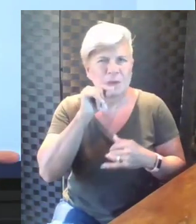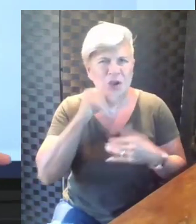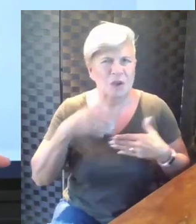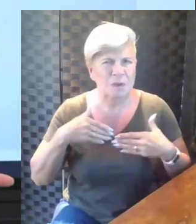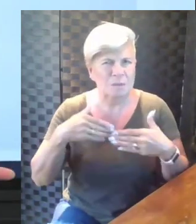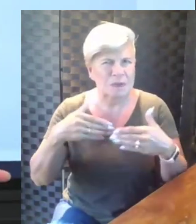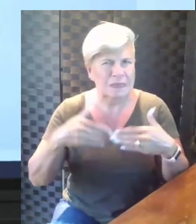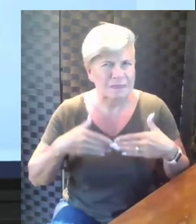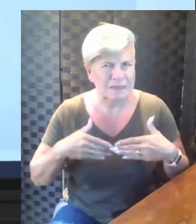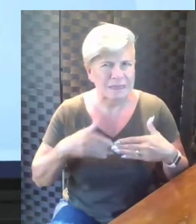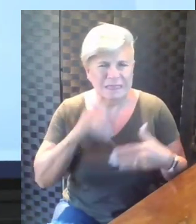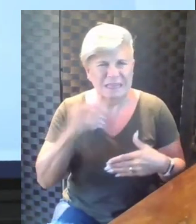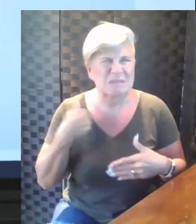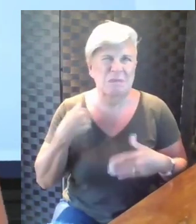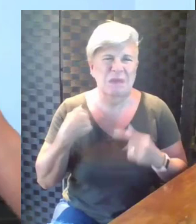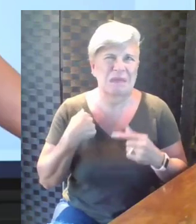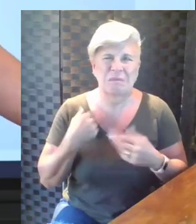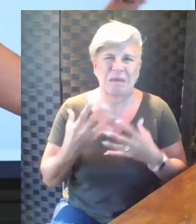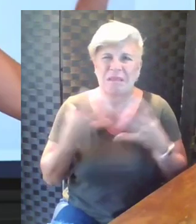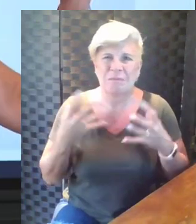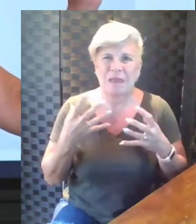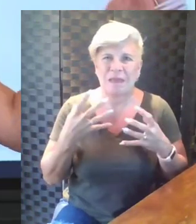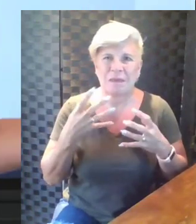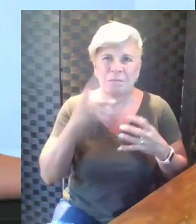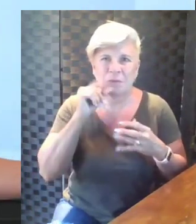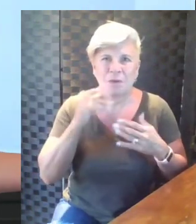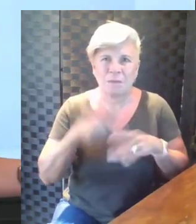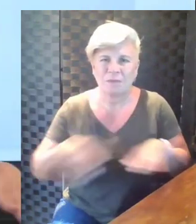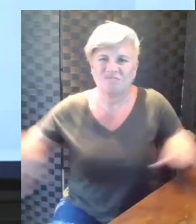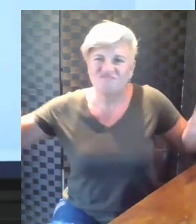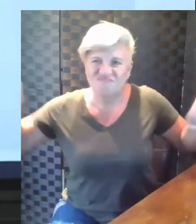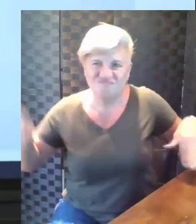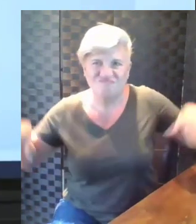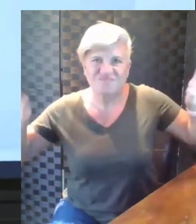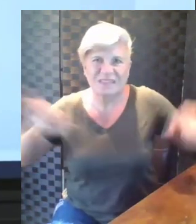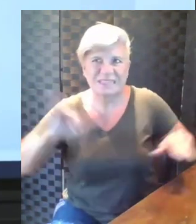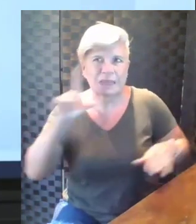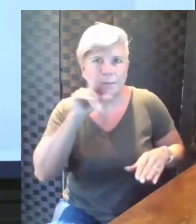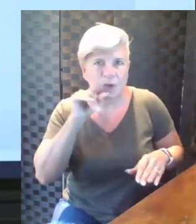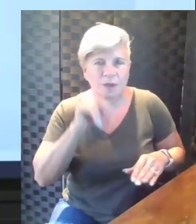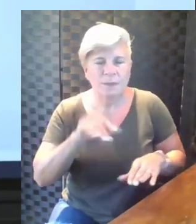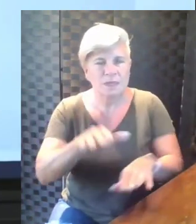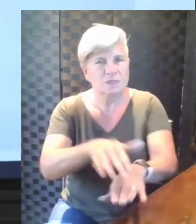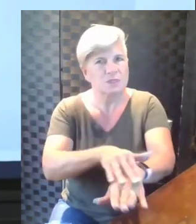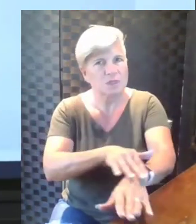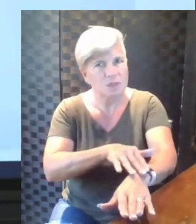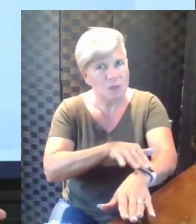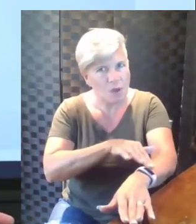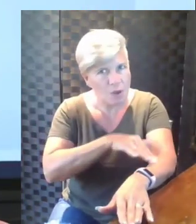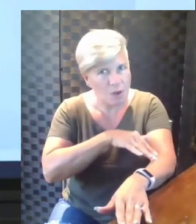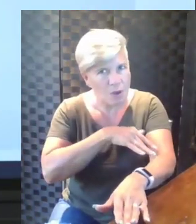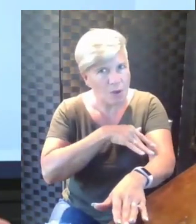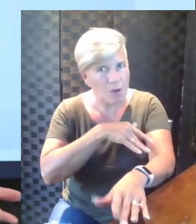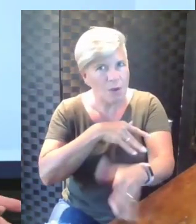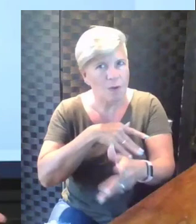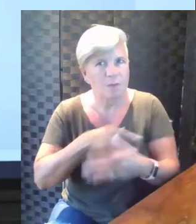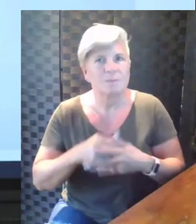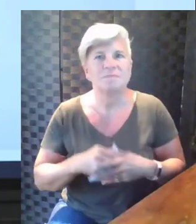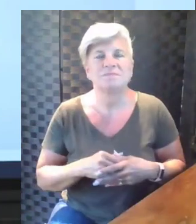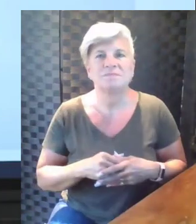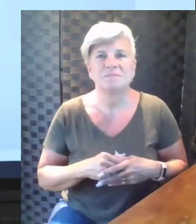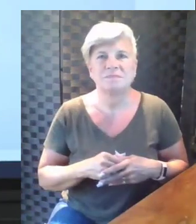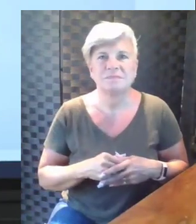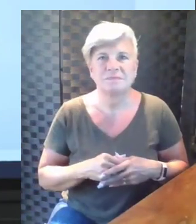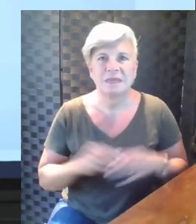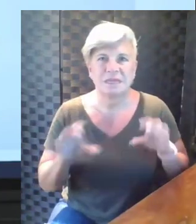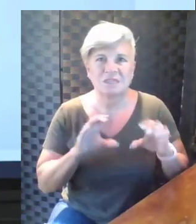actually doesn't remind me too much of a bird other than the fact that our arms are going to be going up and down, but it's very slow and we're not really flapping. So